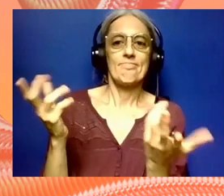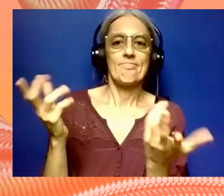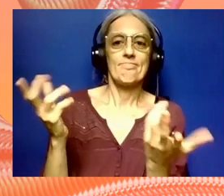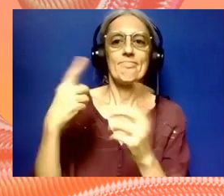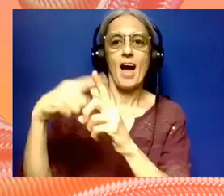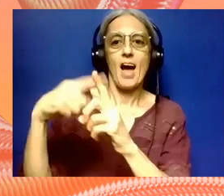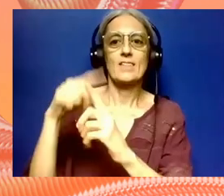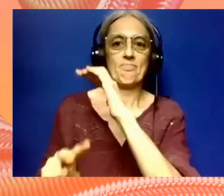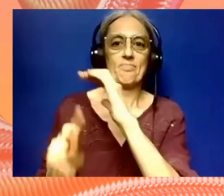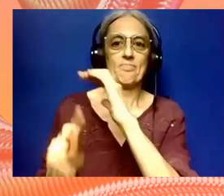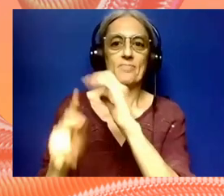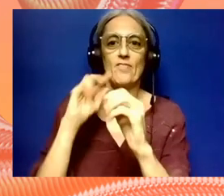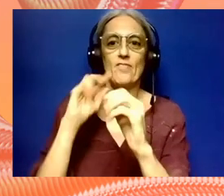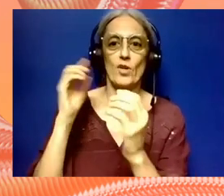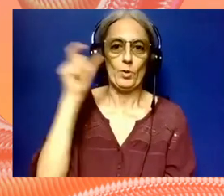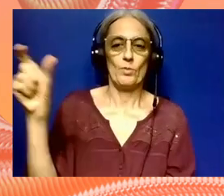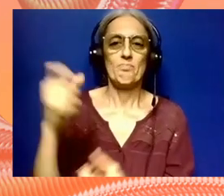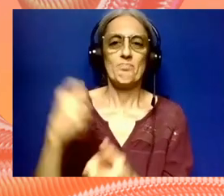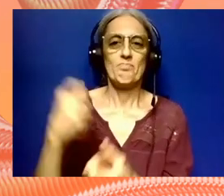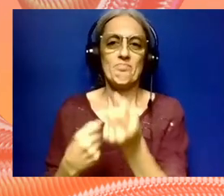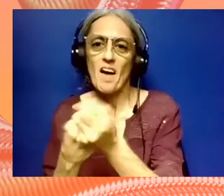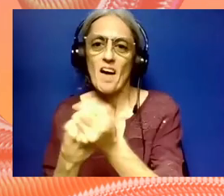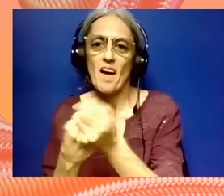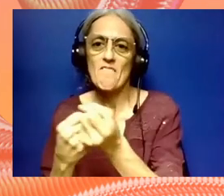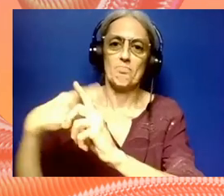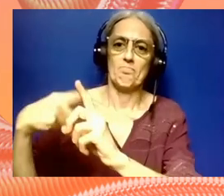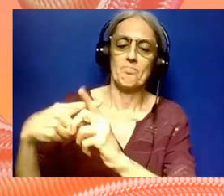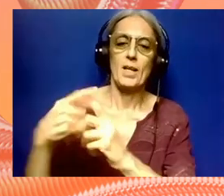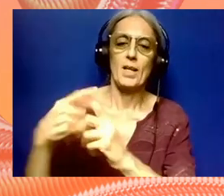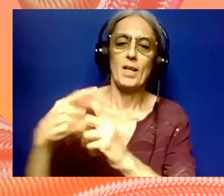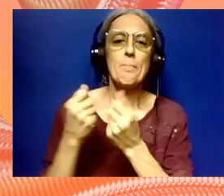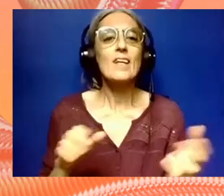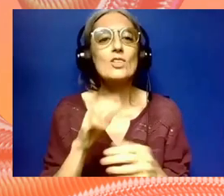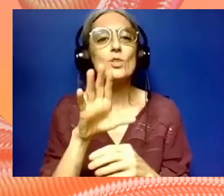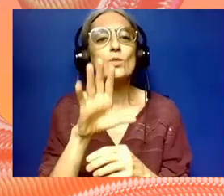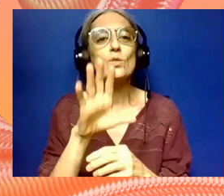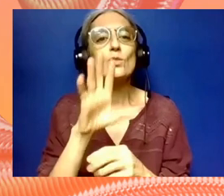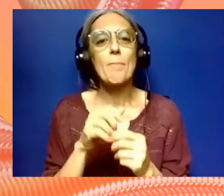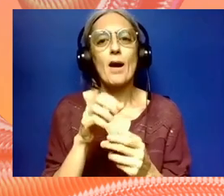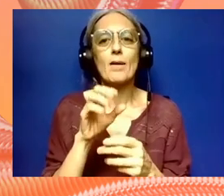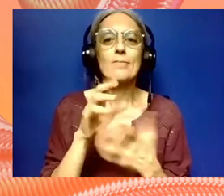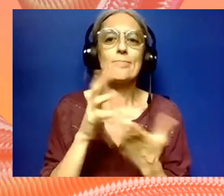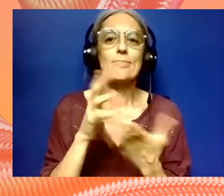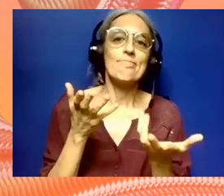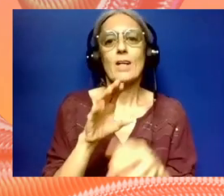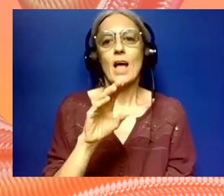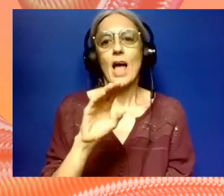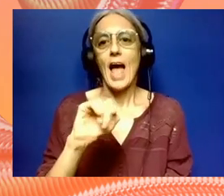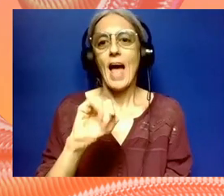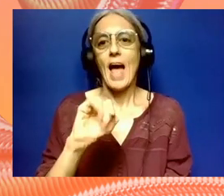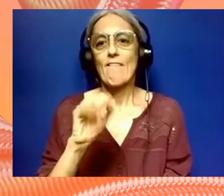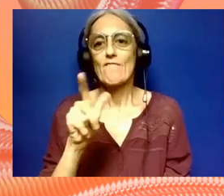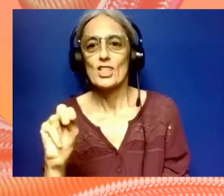the mode of affirmation, or in the style of affirmation. And I just wanted to ask you, like, how did